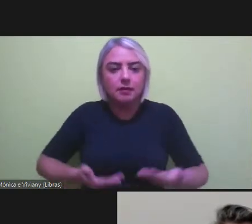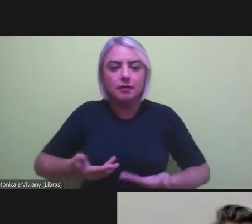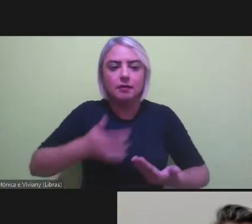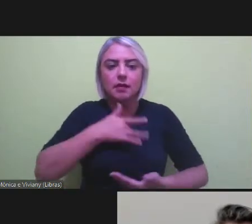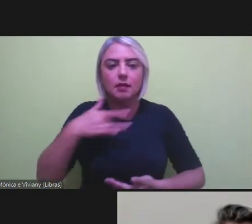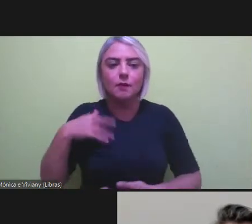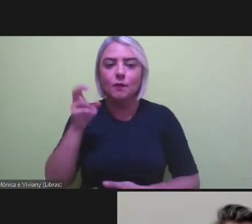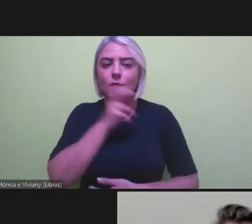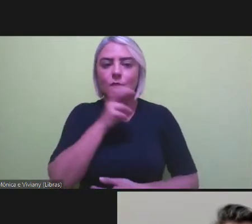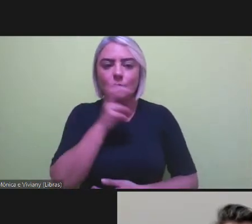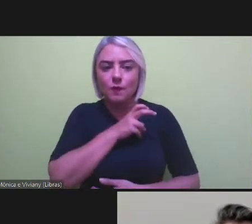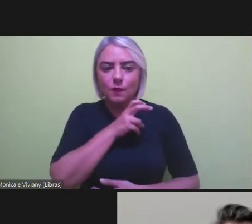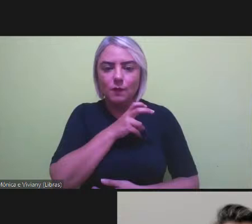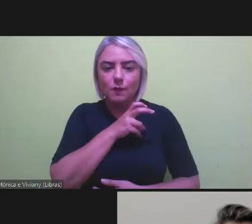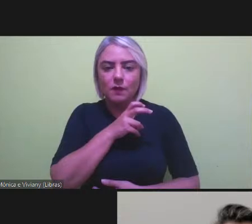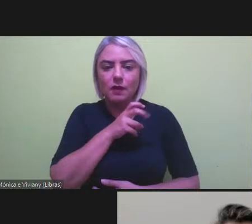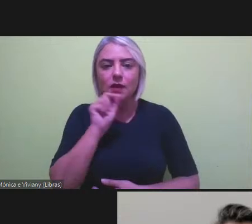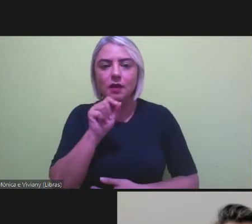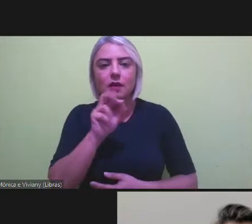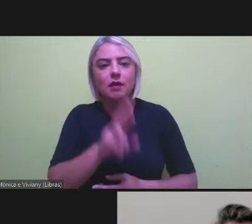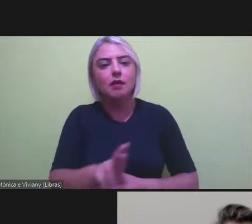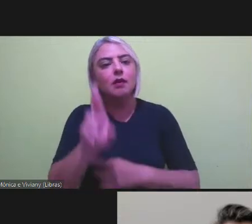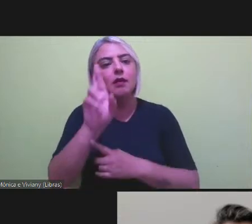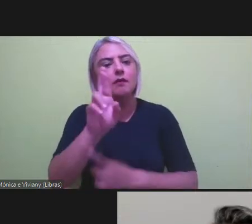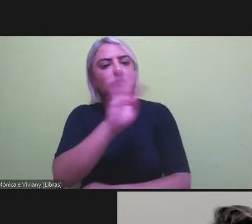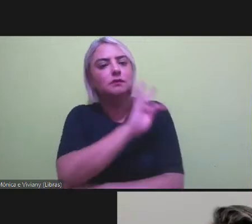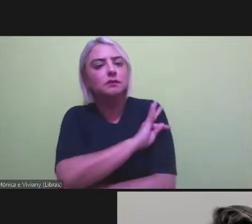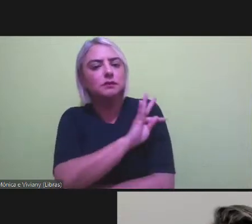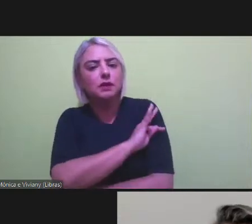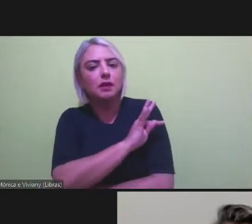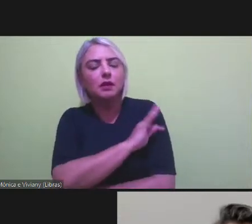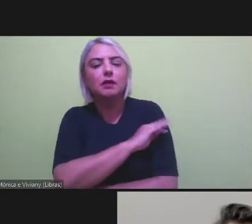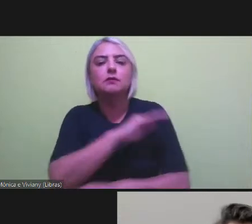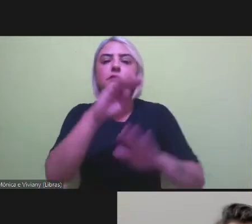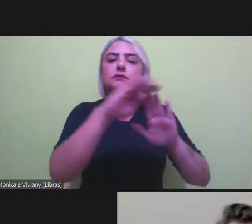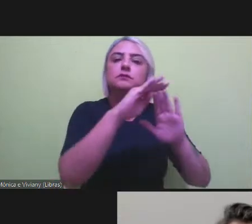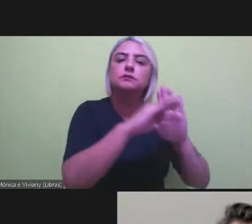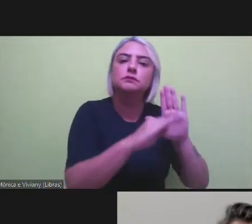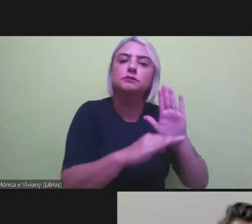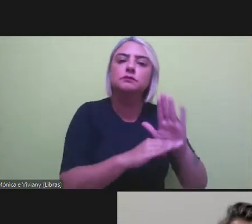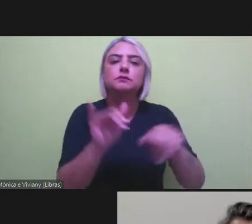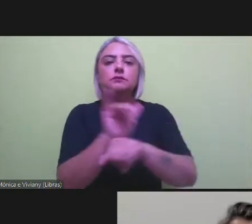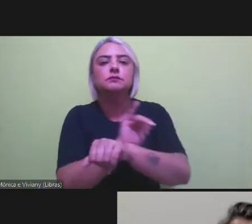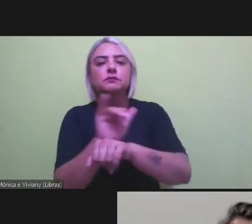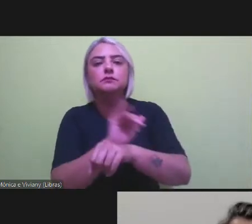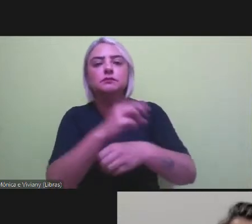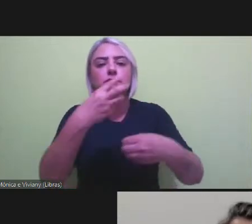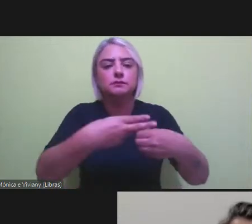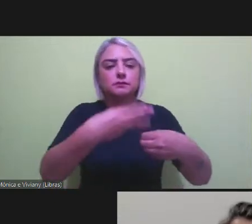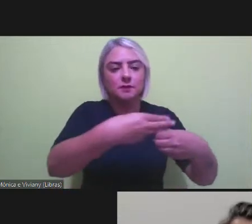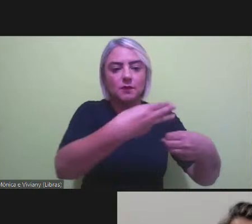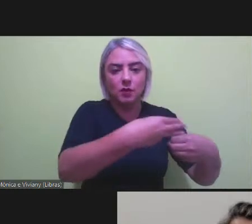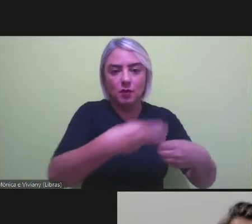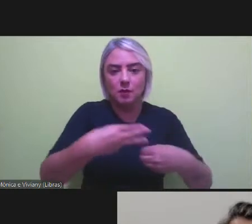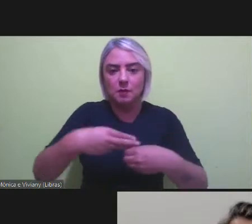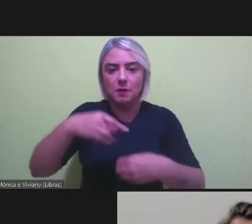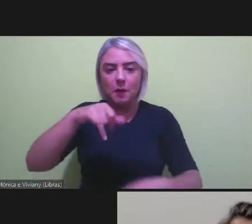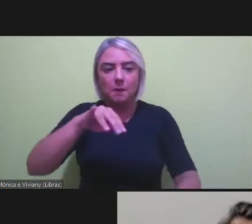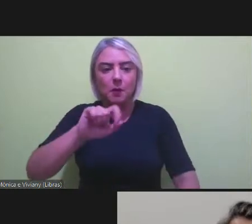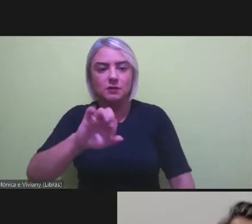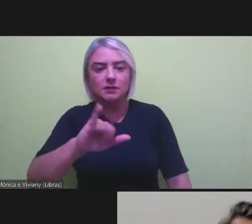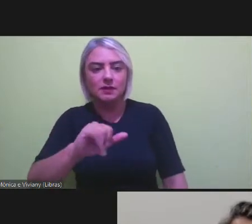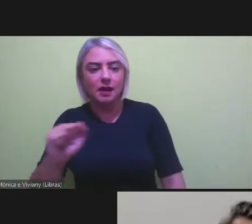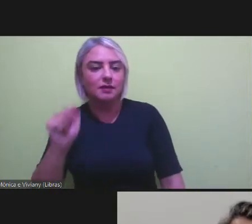auditing and health services, urgency and emergency, and technical reference in the programs of